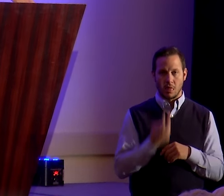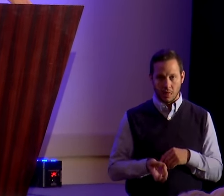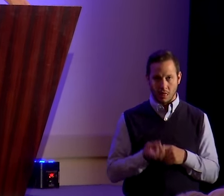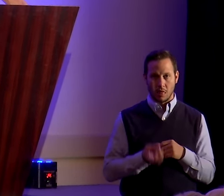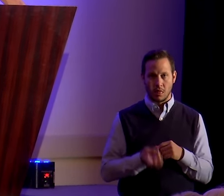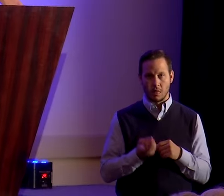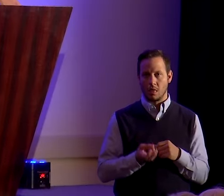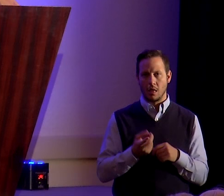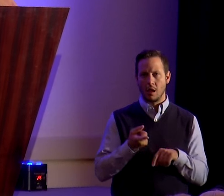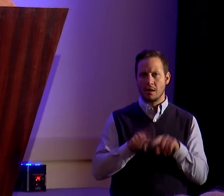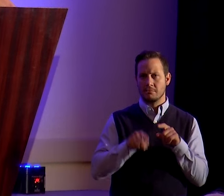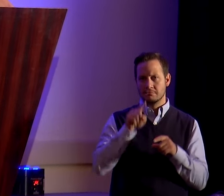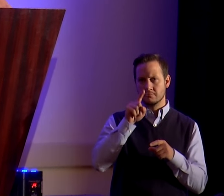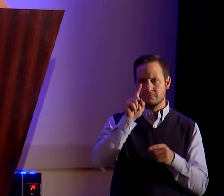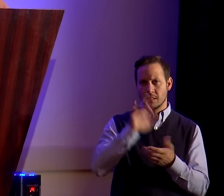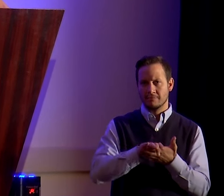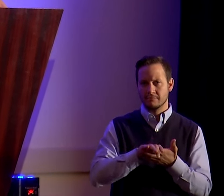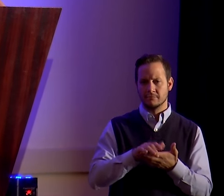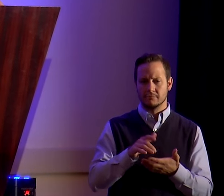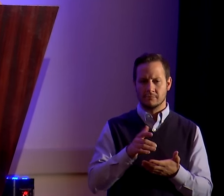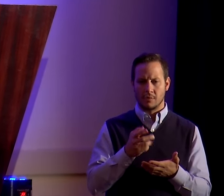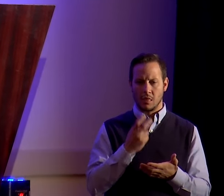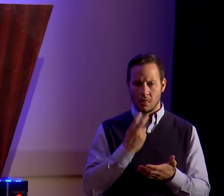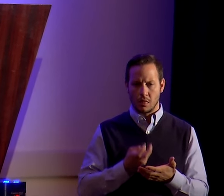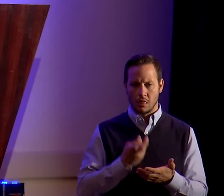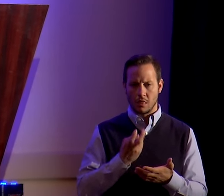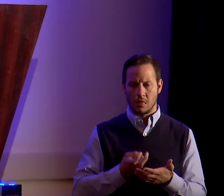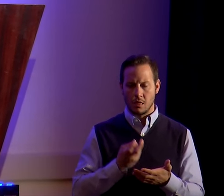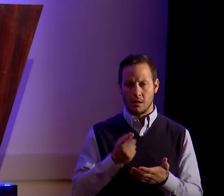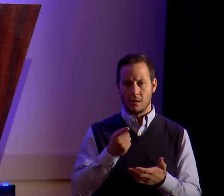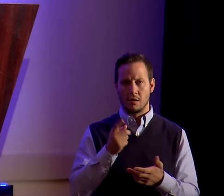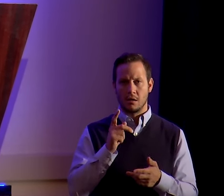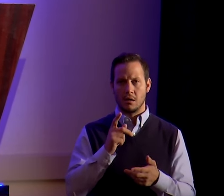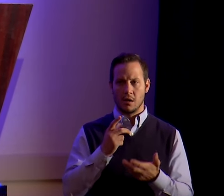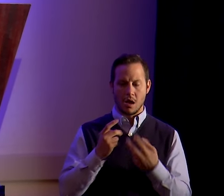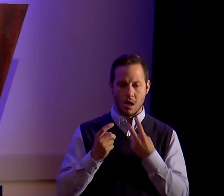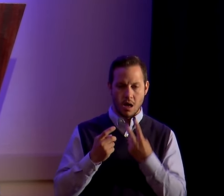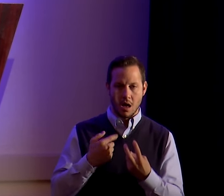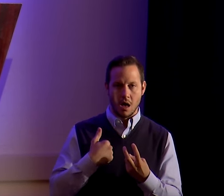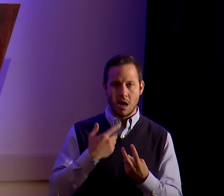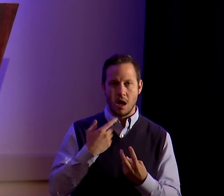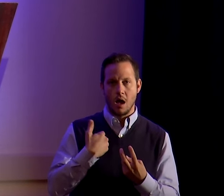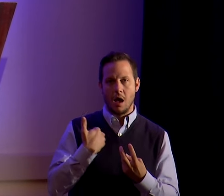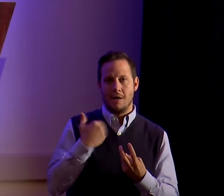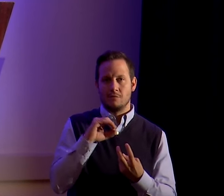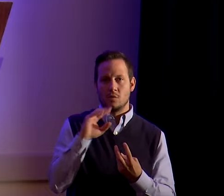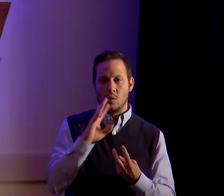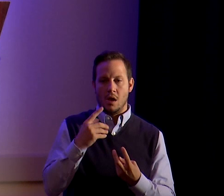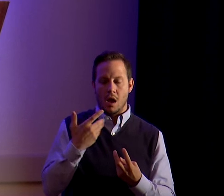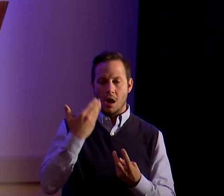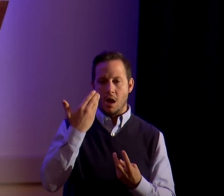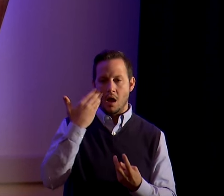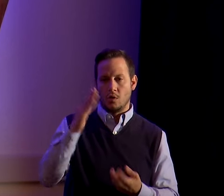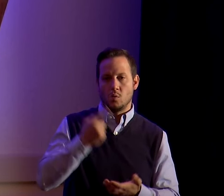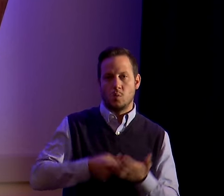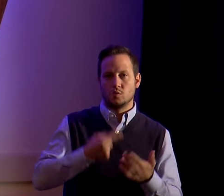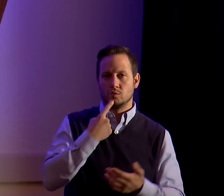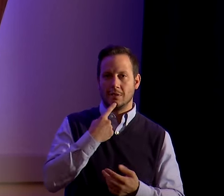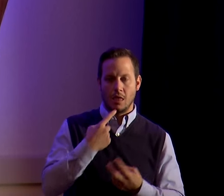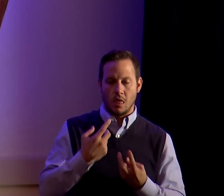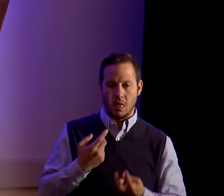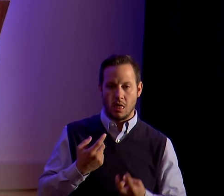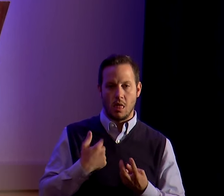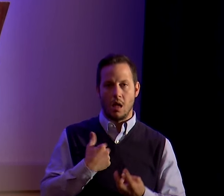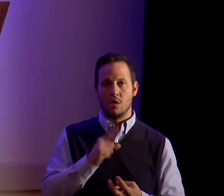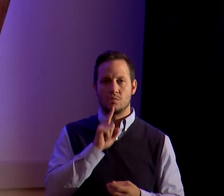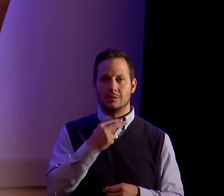I mean, and people thought I was being snooty when I said, I don't know what to say. I really didn't. I